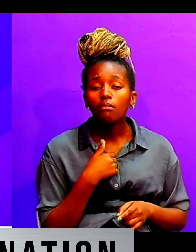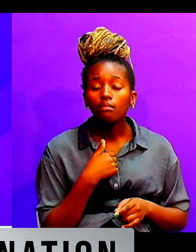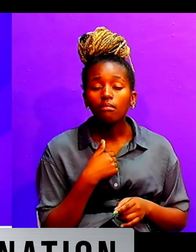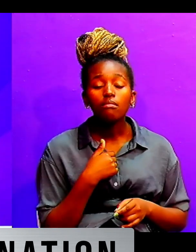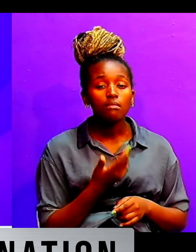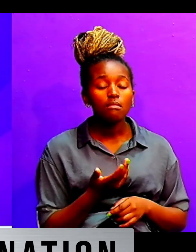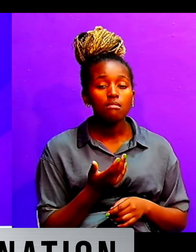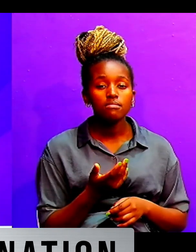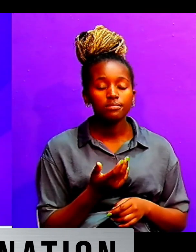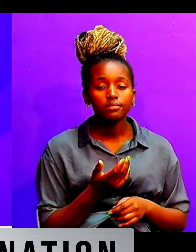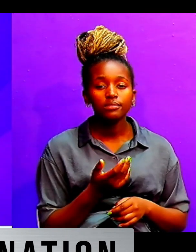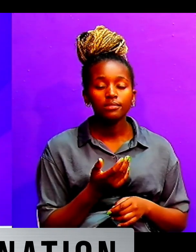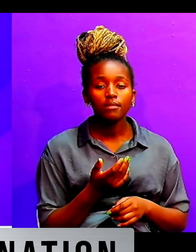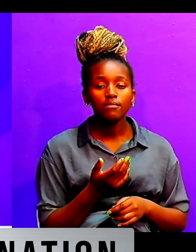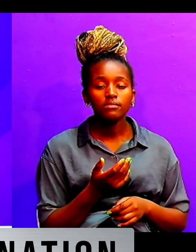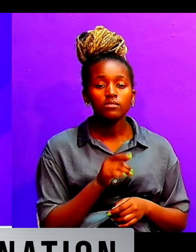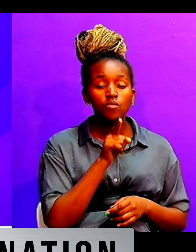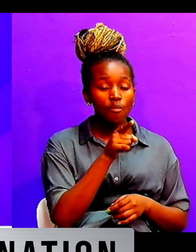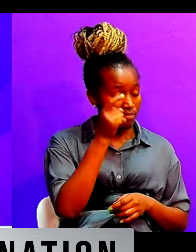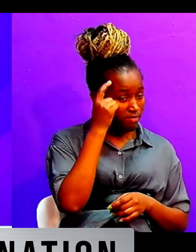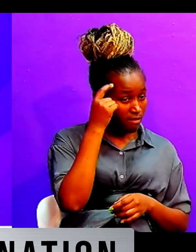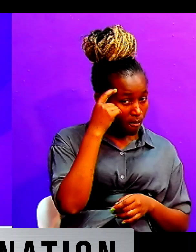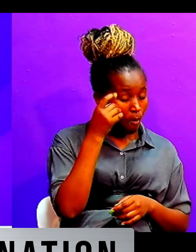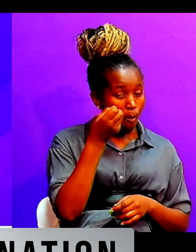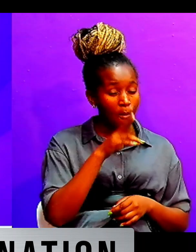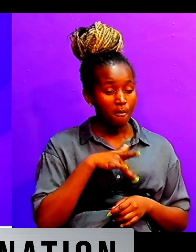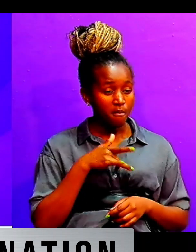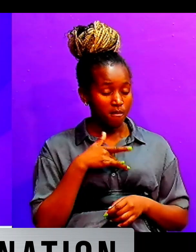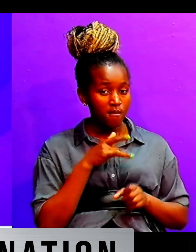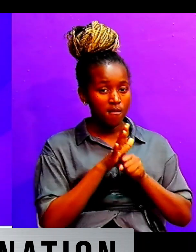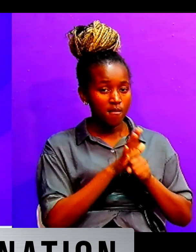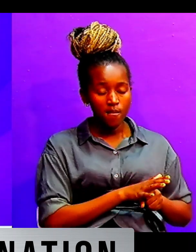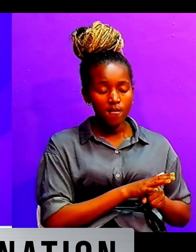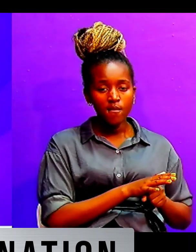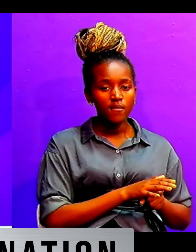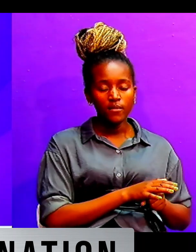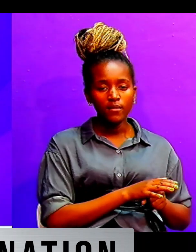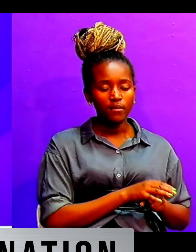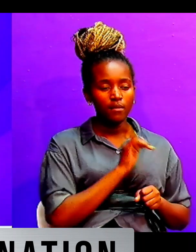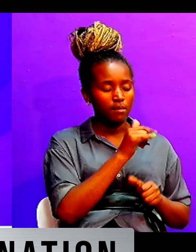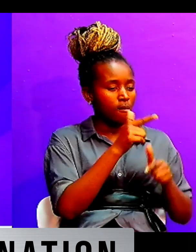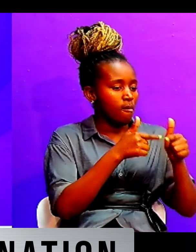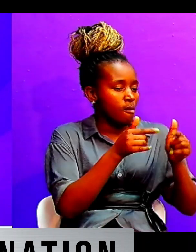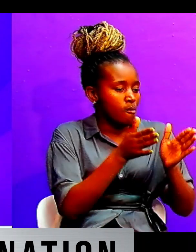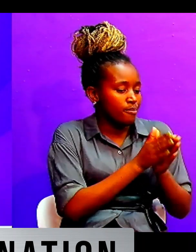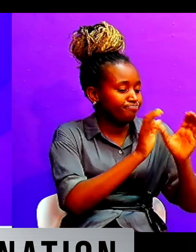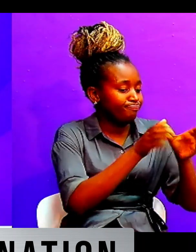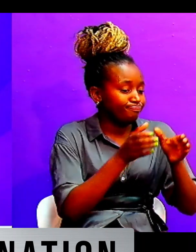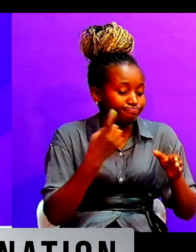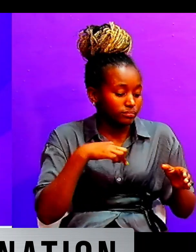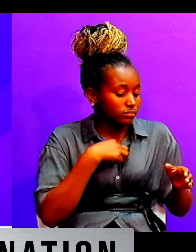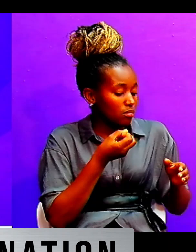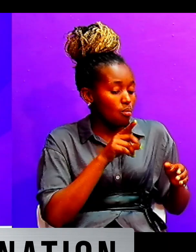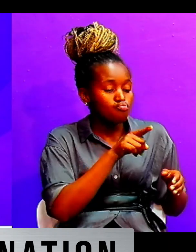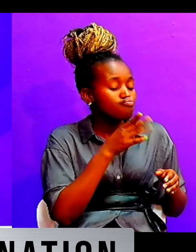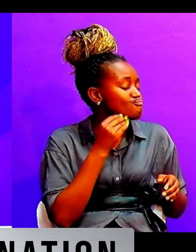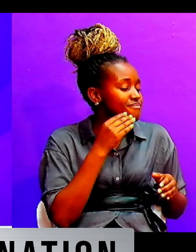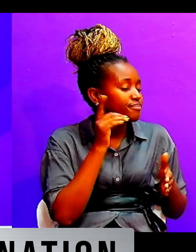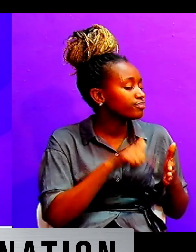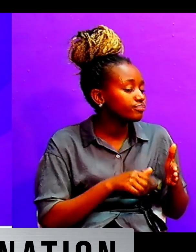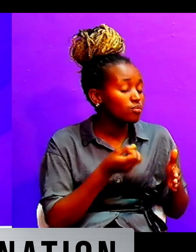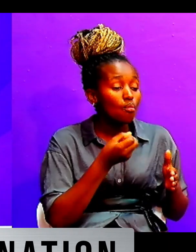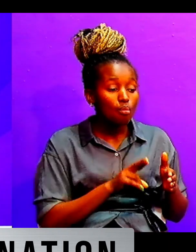there. Has stigma and discrimination been part and parcel of our parties? What is your experience in OPIA?